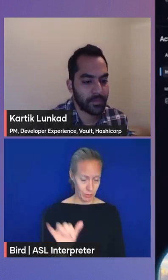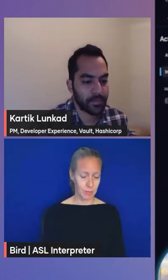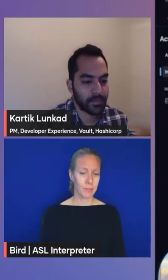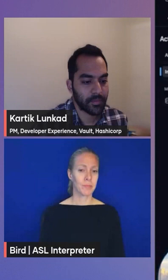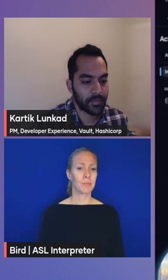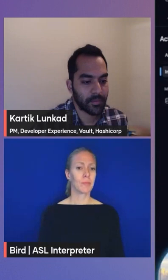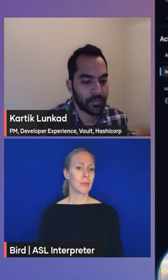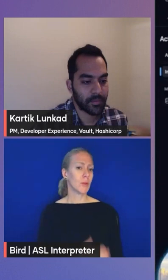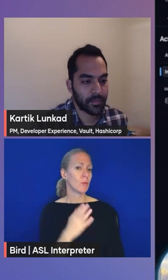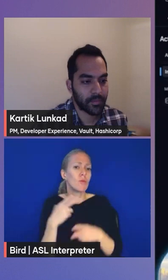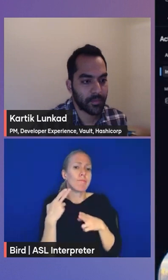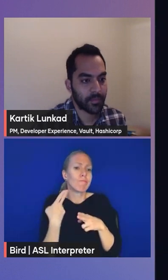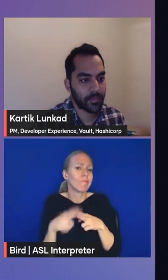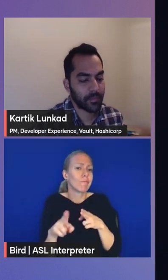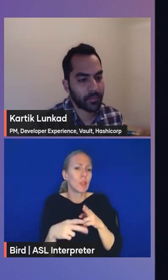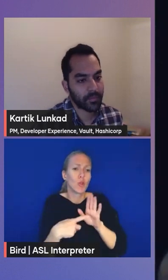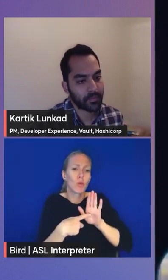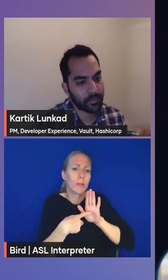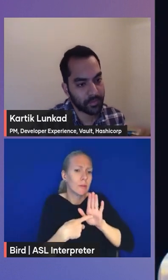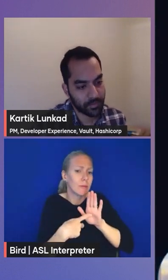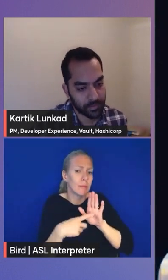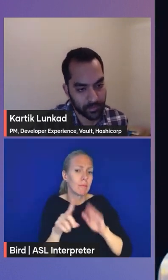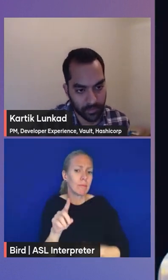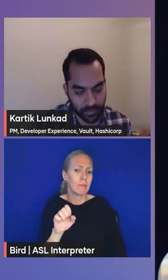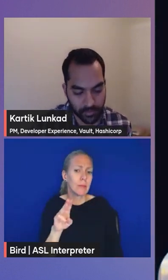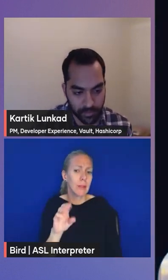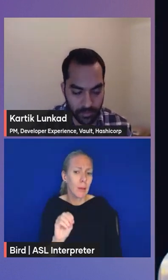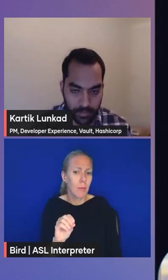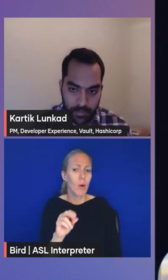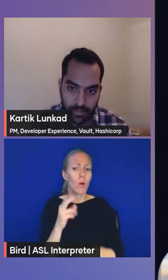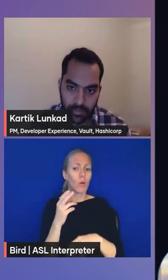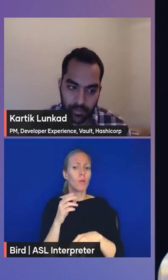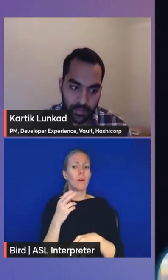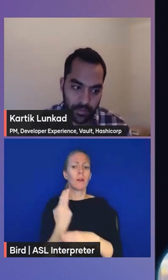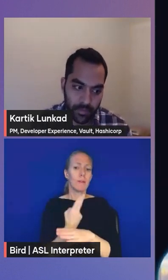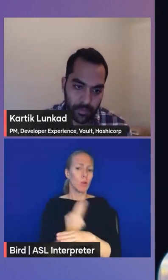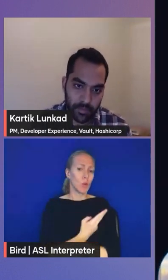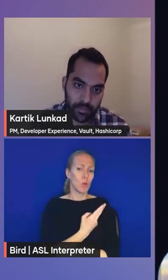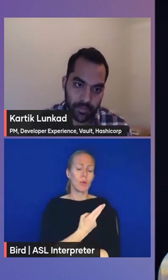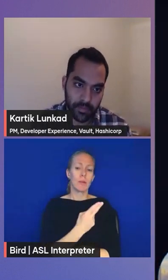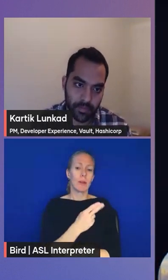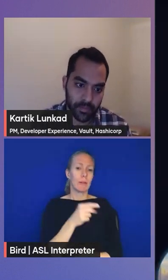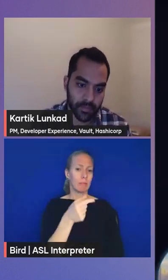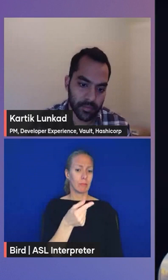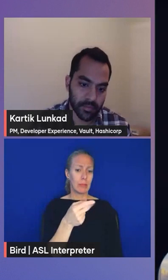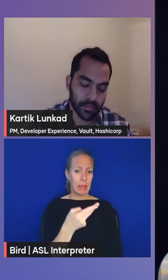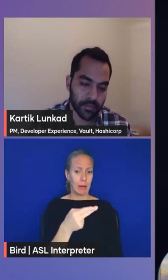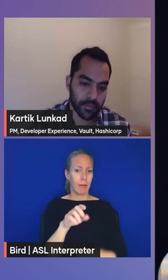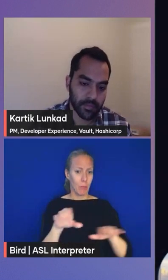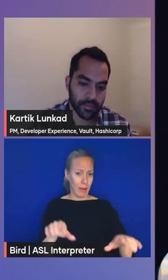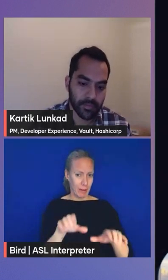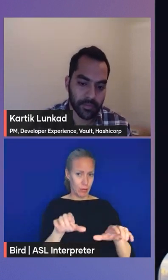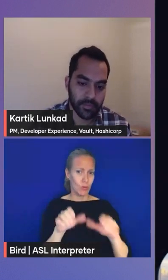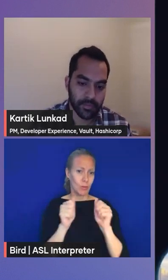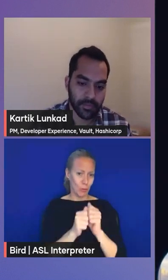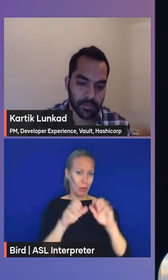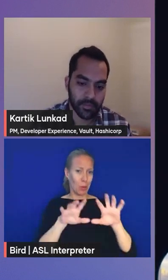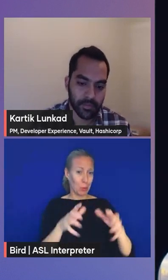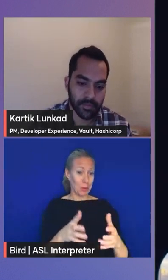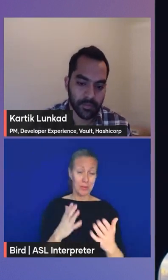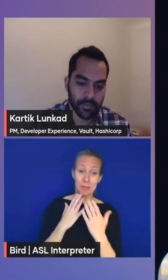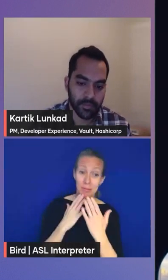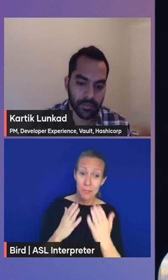a short demo of using Vault to GitHub Actions with Vault. Thank you so